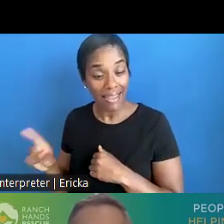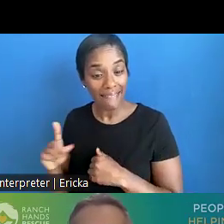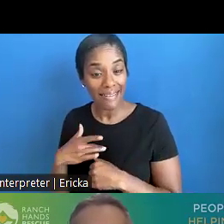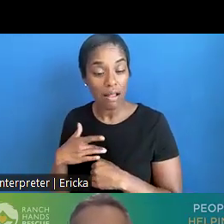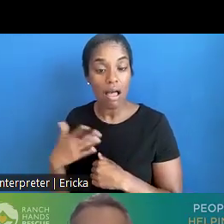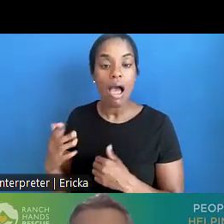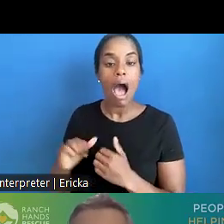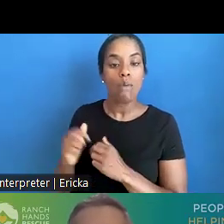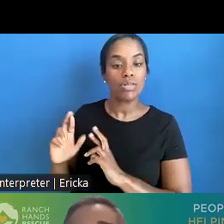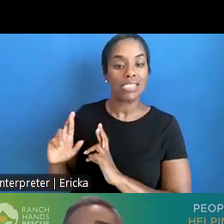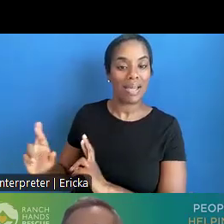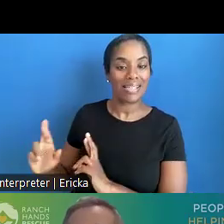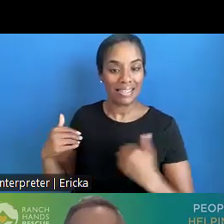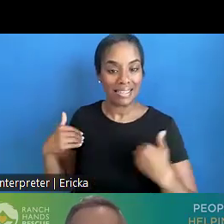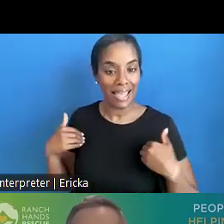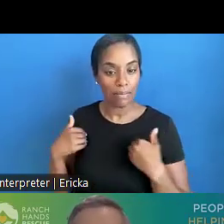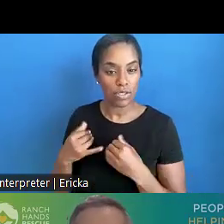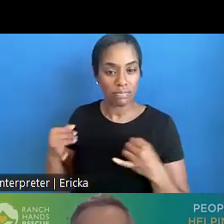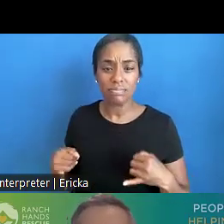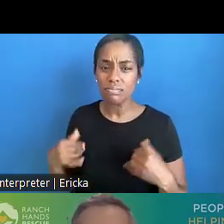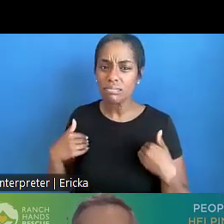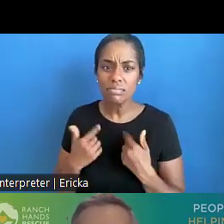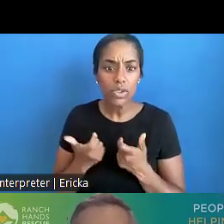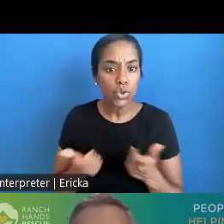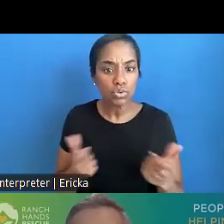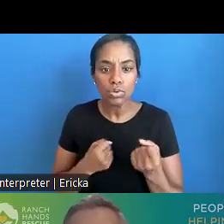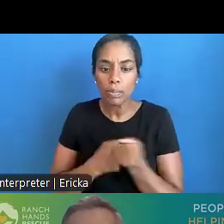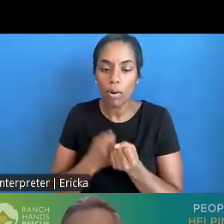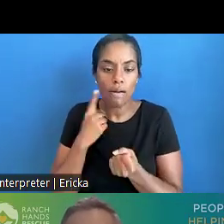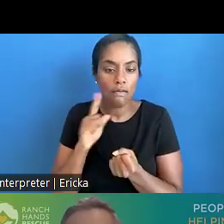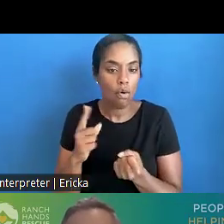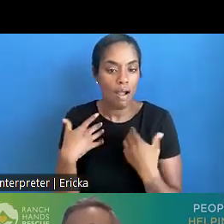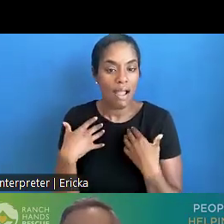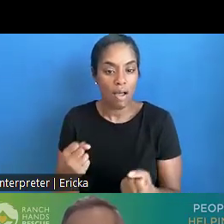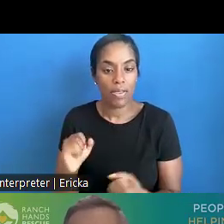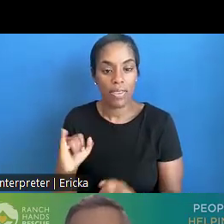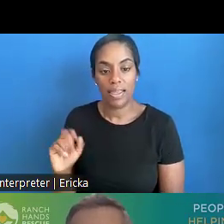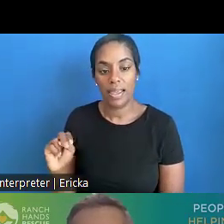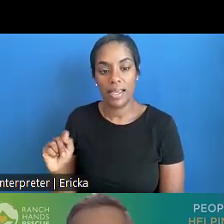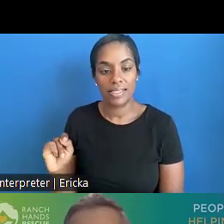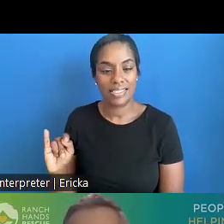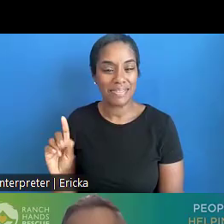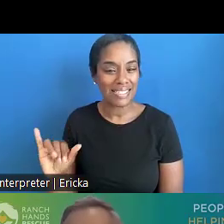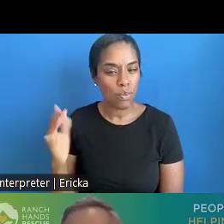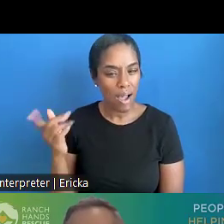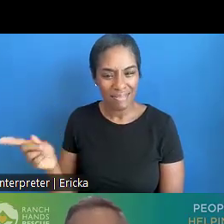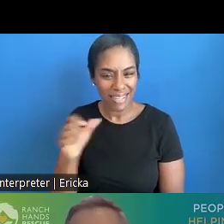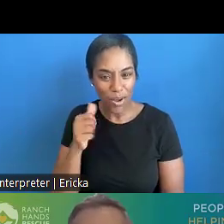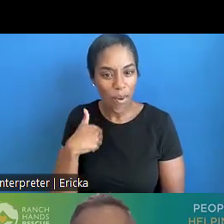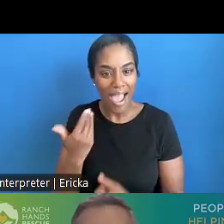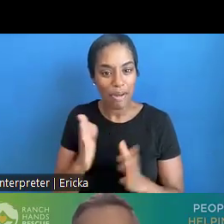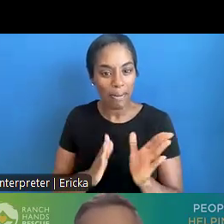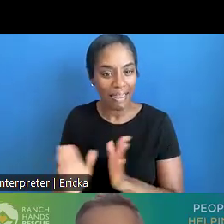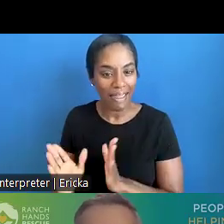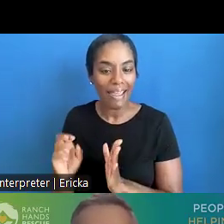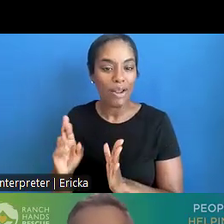touch. Like animals are a huge support for healthy intimacy because they don't come with that agenda or that possibility of a